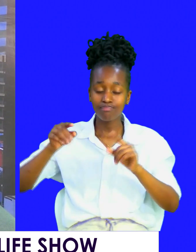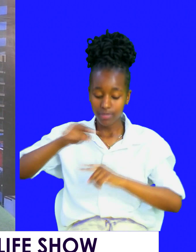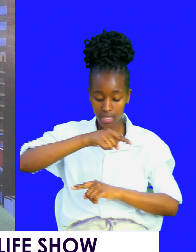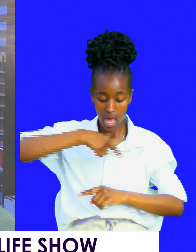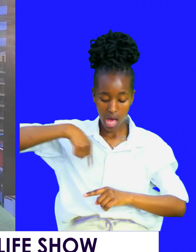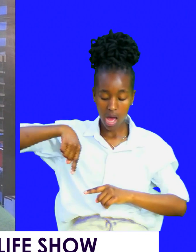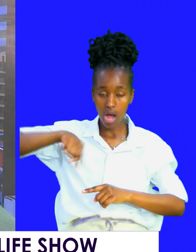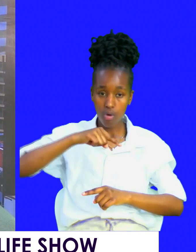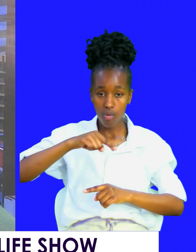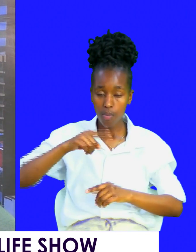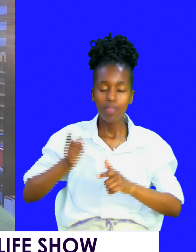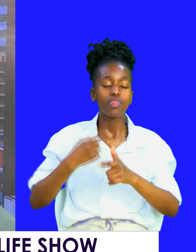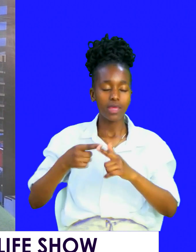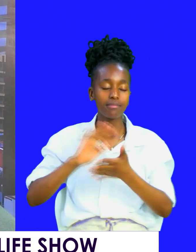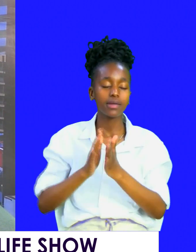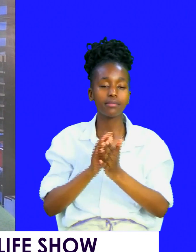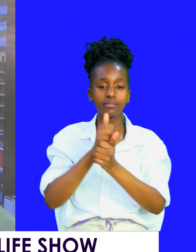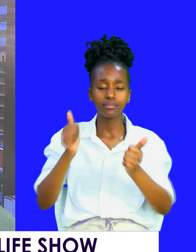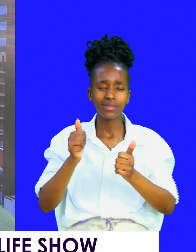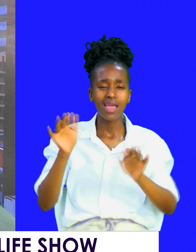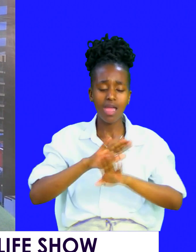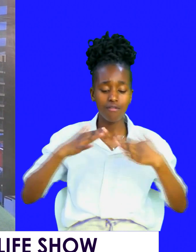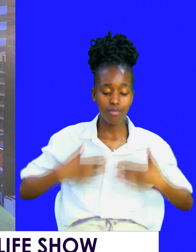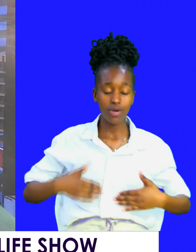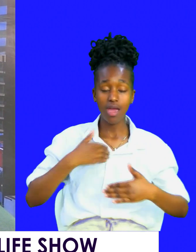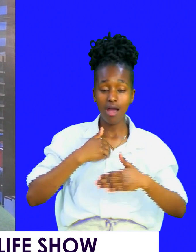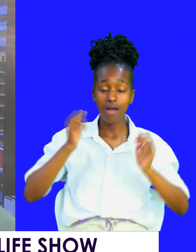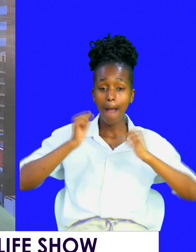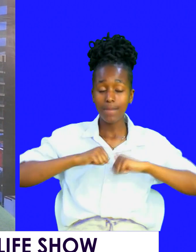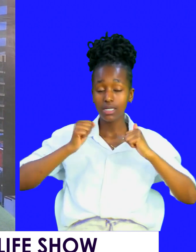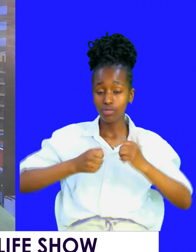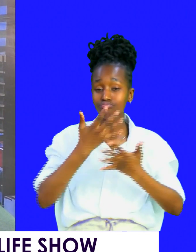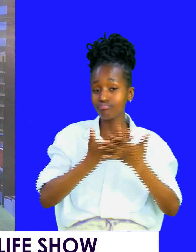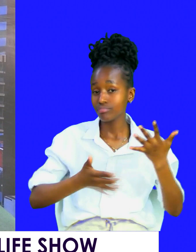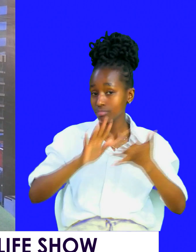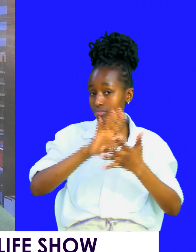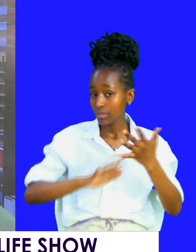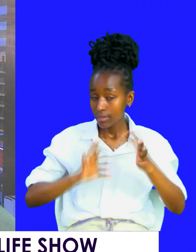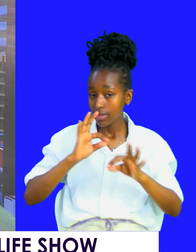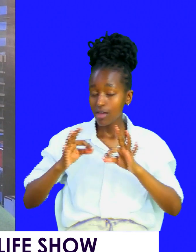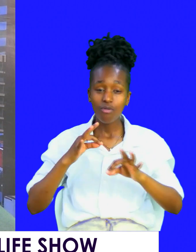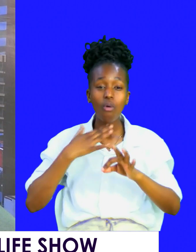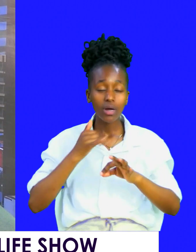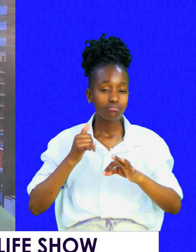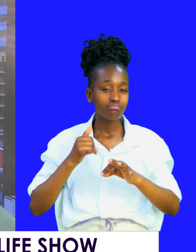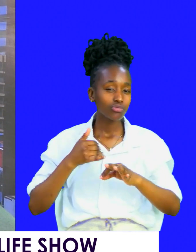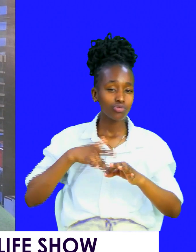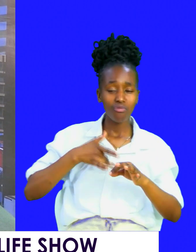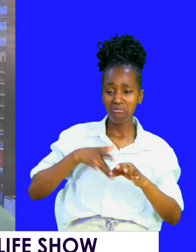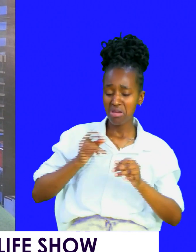an ability to network. So for you not to feel marginalized,